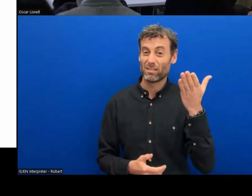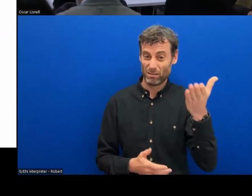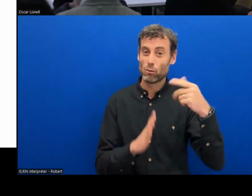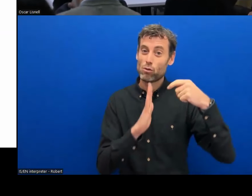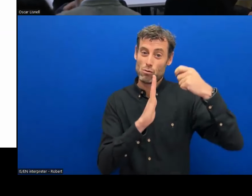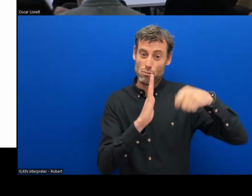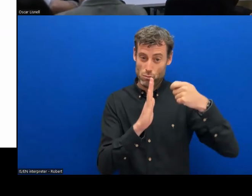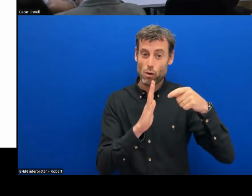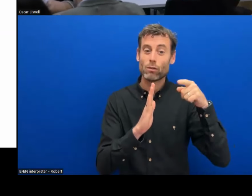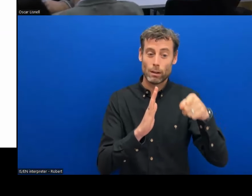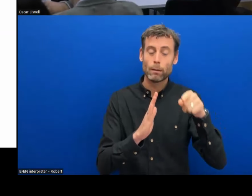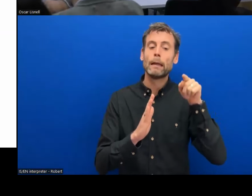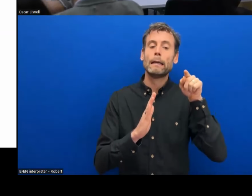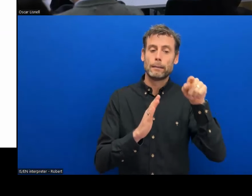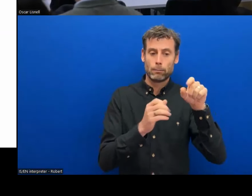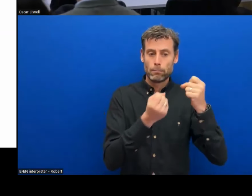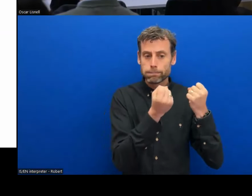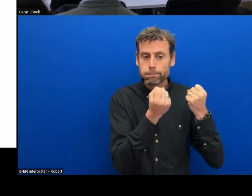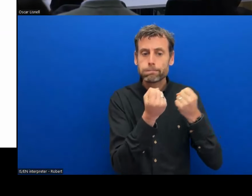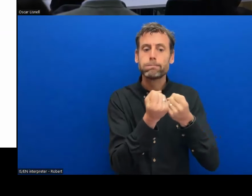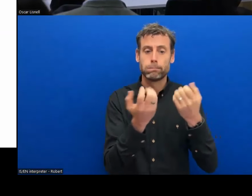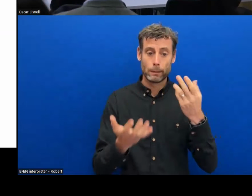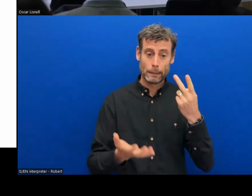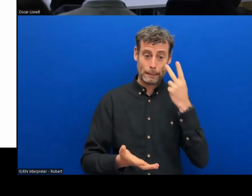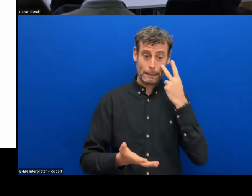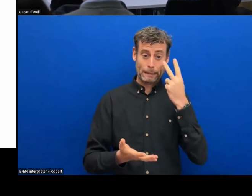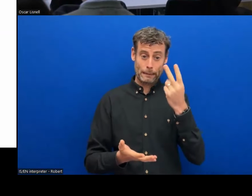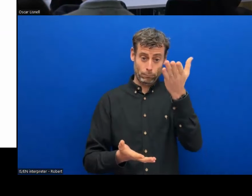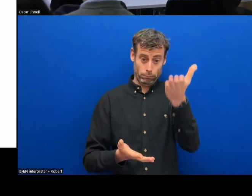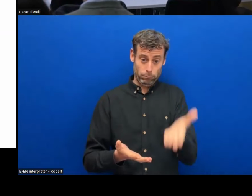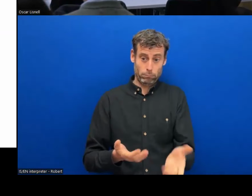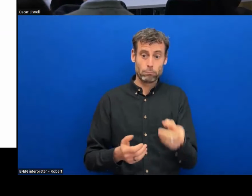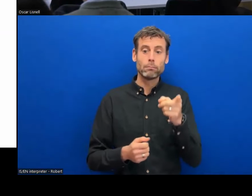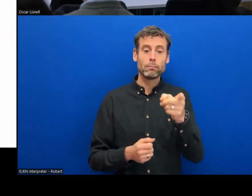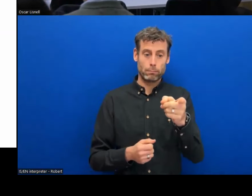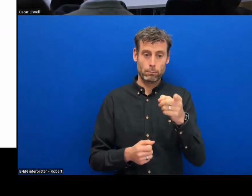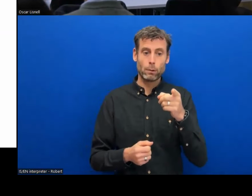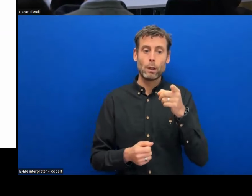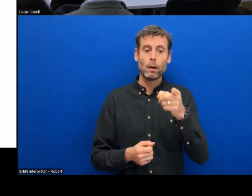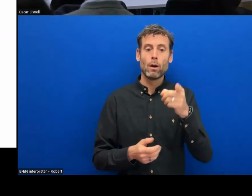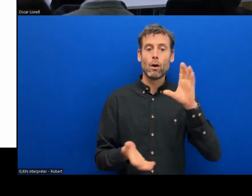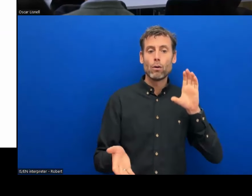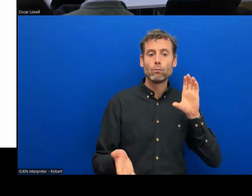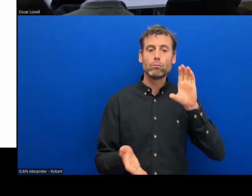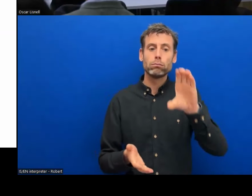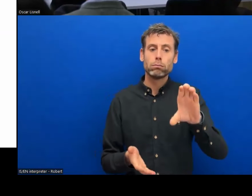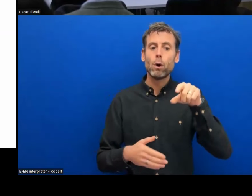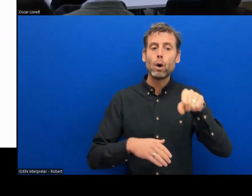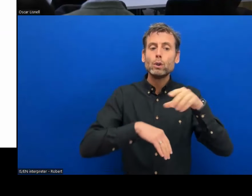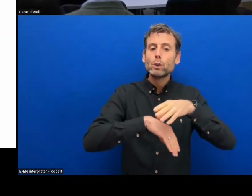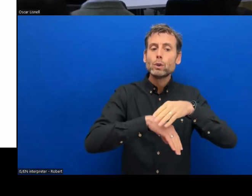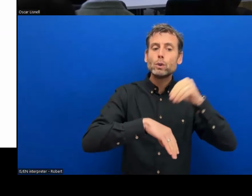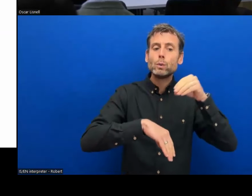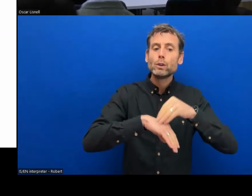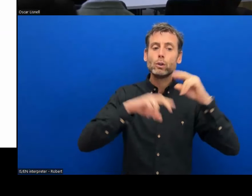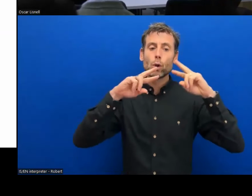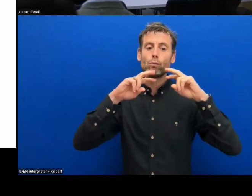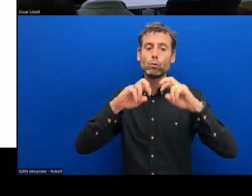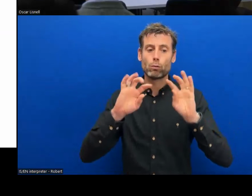is organized and the funding has been received from the Swedish Research Council for Health, Working, Life and